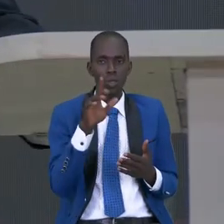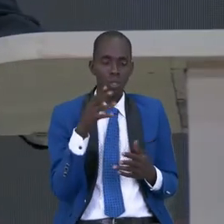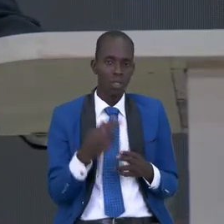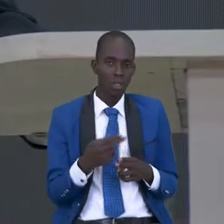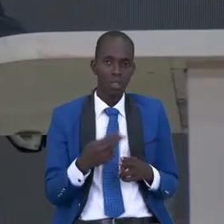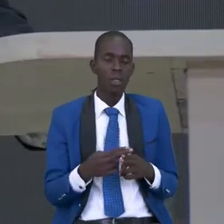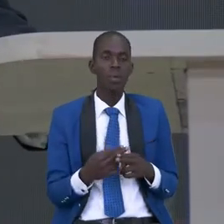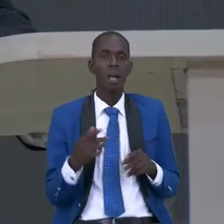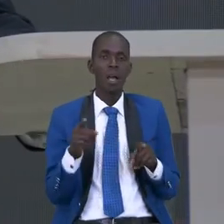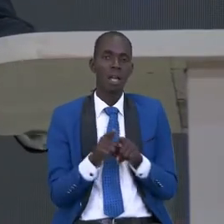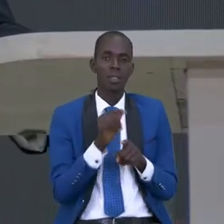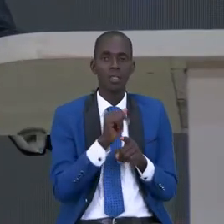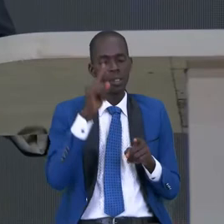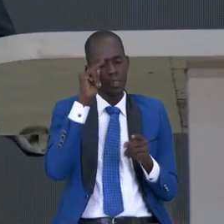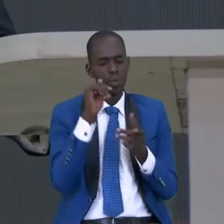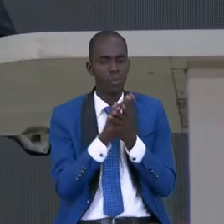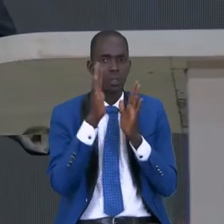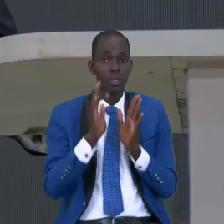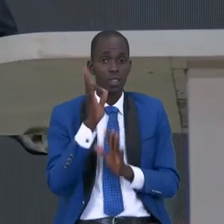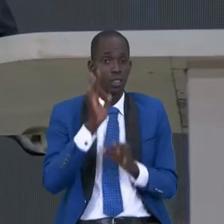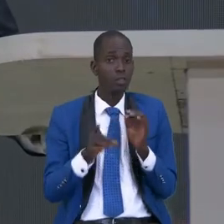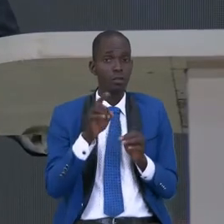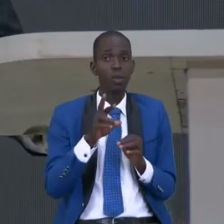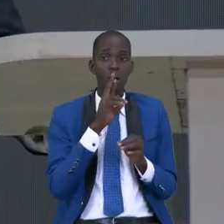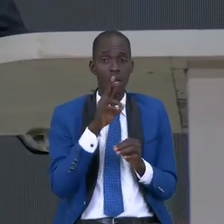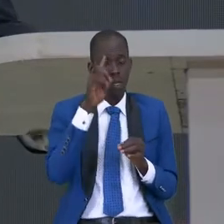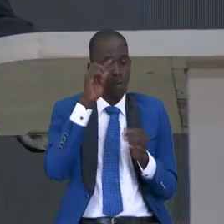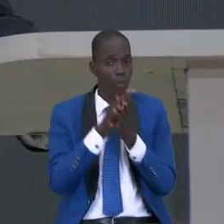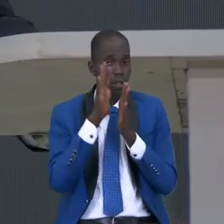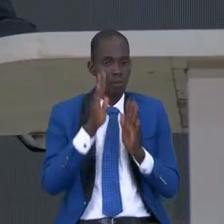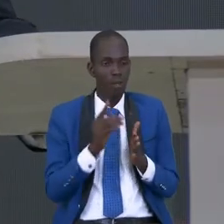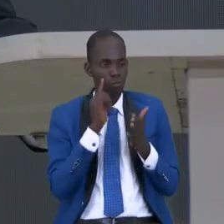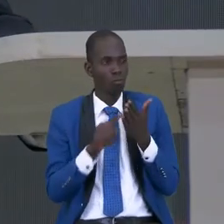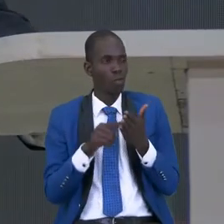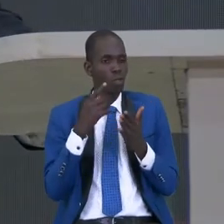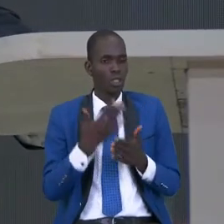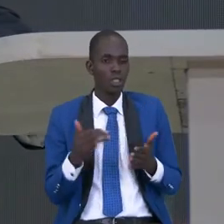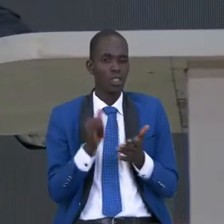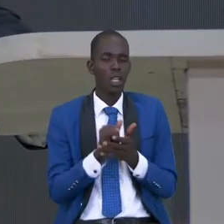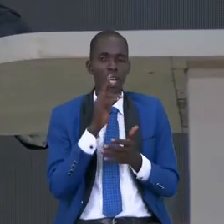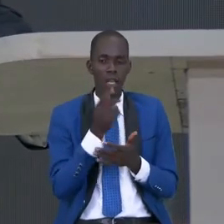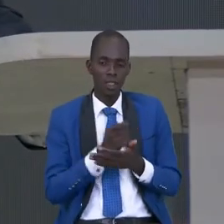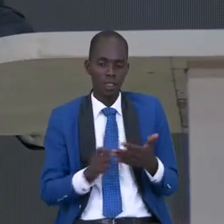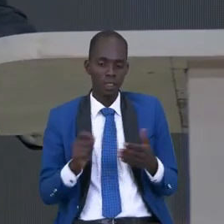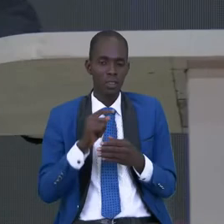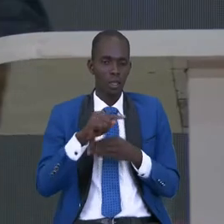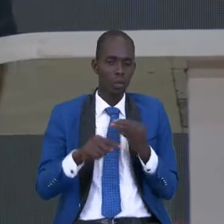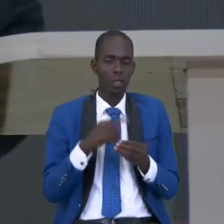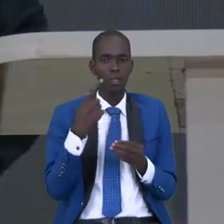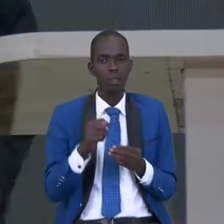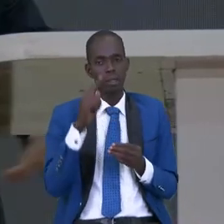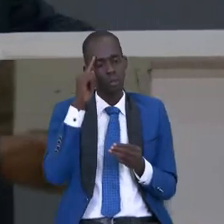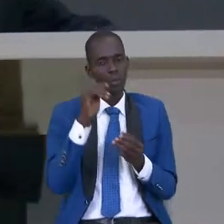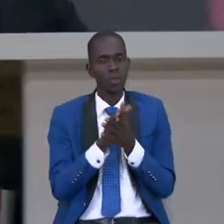believer. If you're a believer, check up what things are written concerning the believer. If